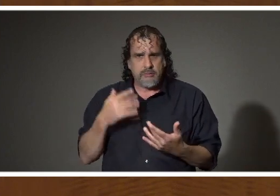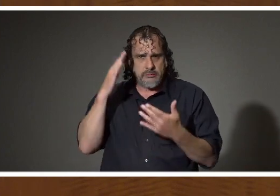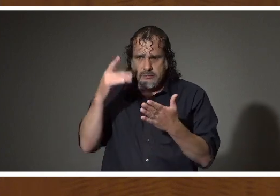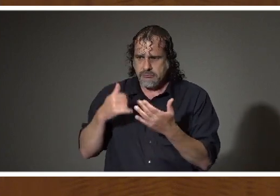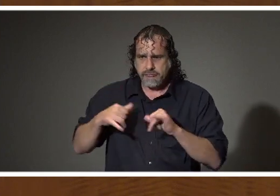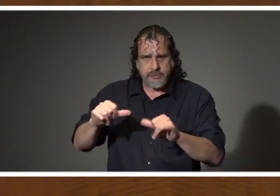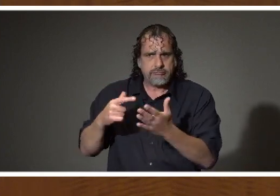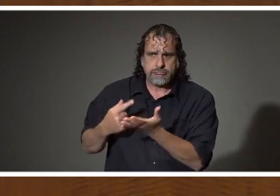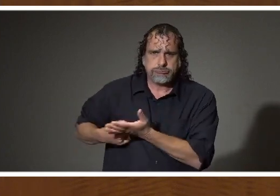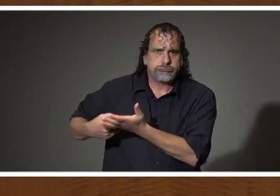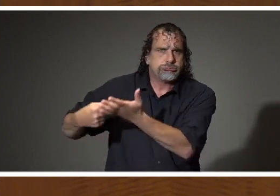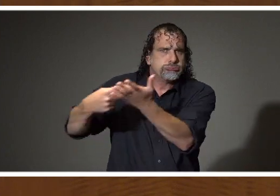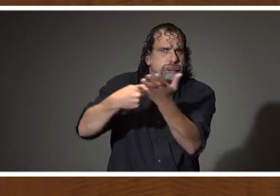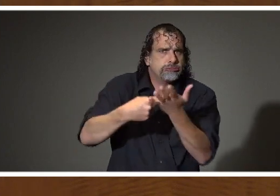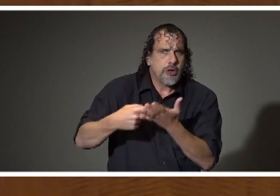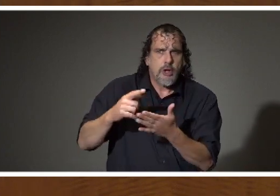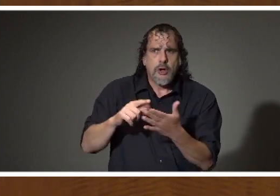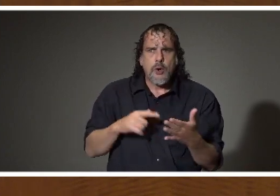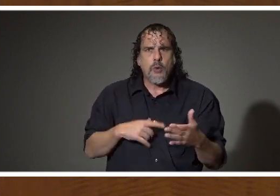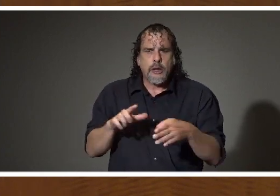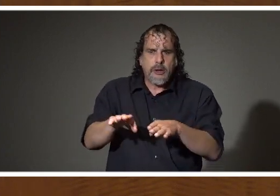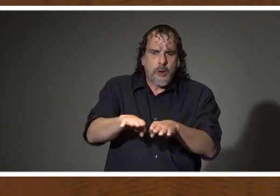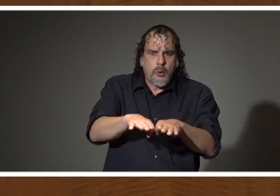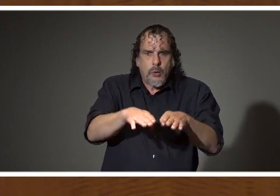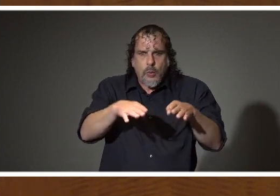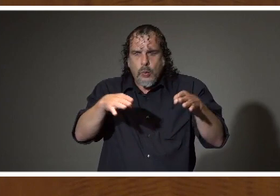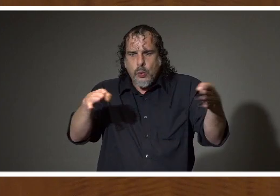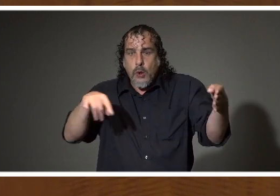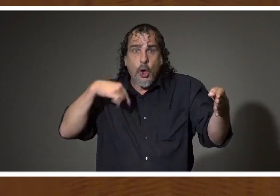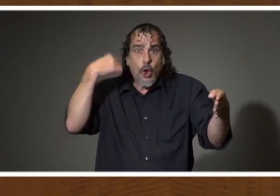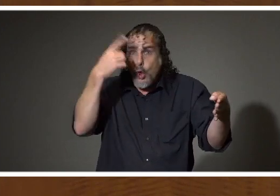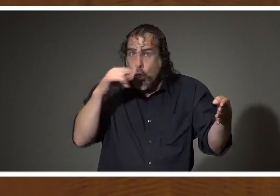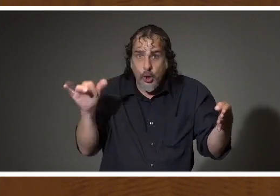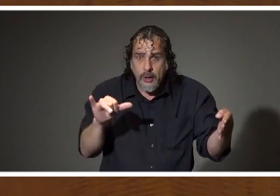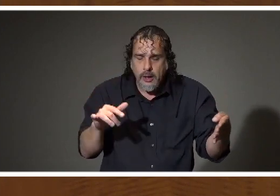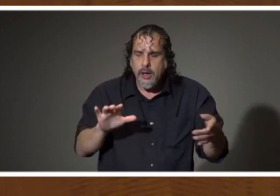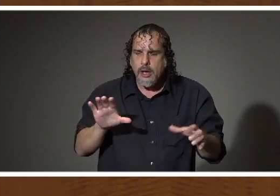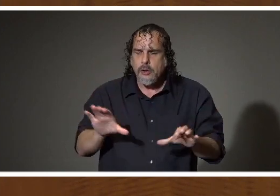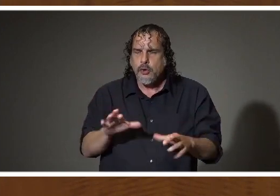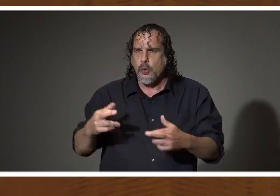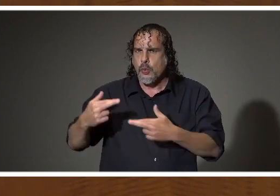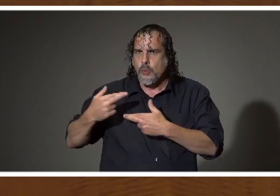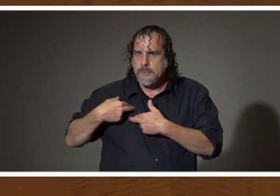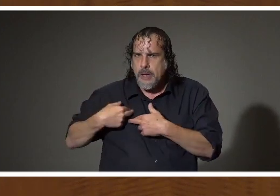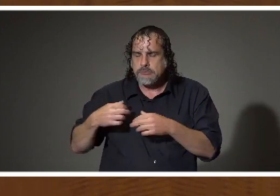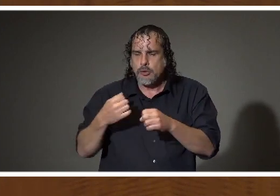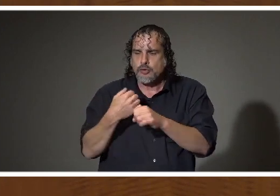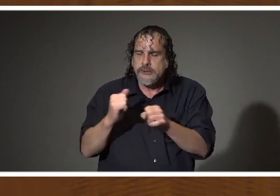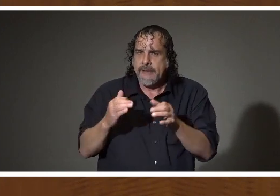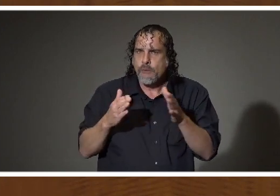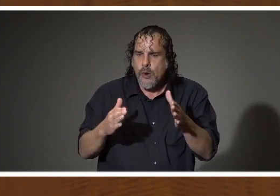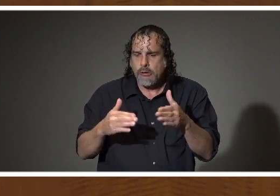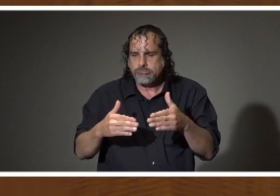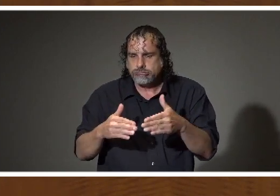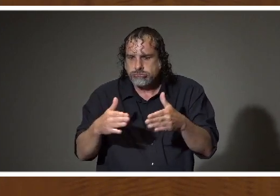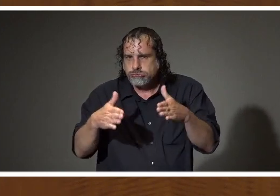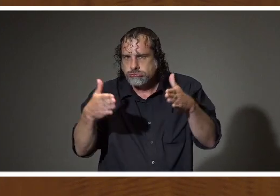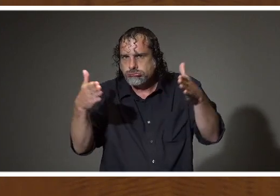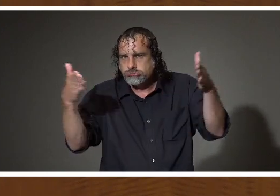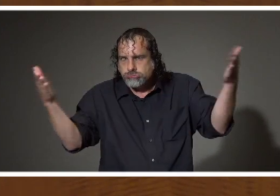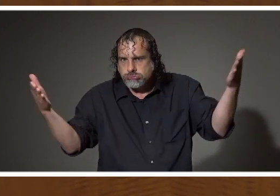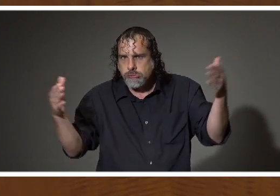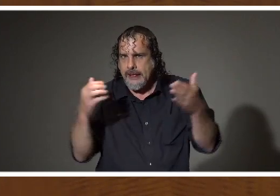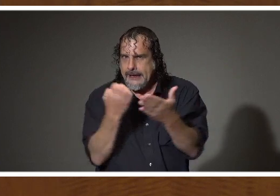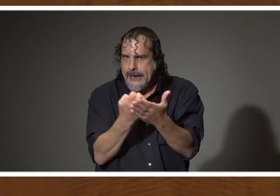as to what that rollout looks like. We want to do it in a responsible, safe way, but we also want to make